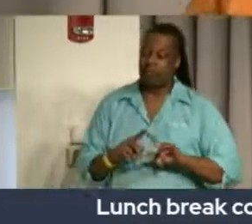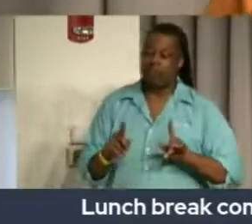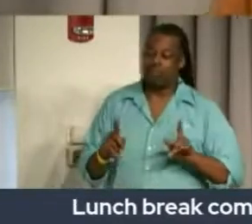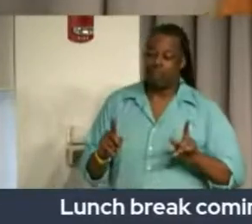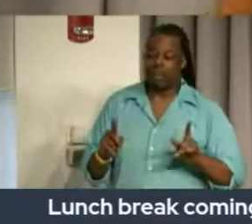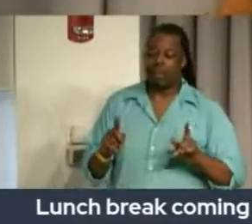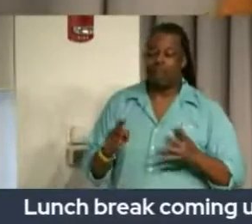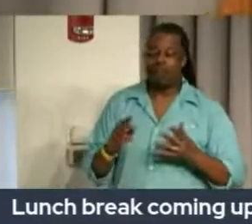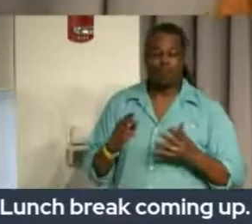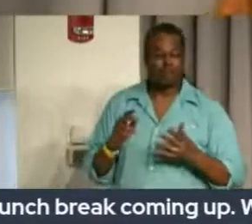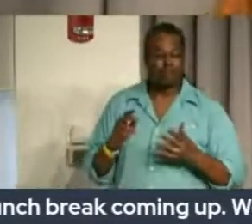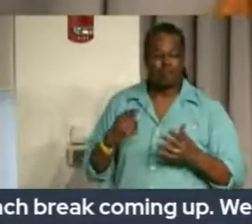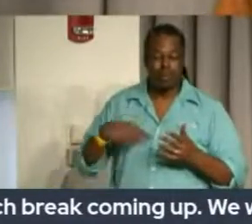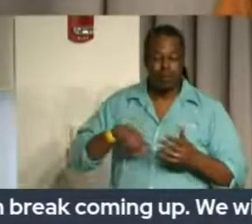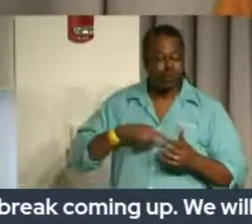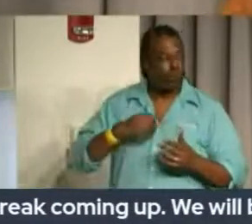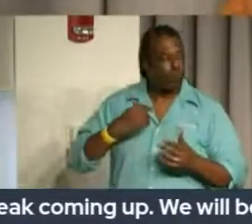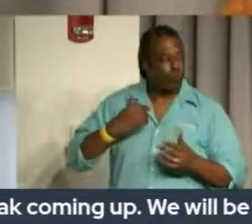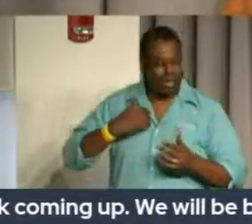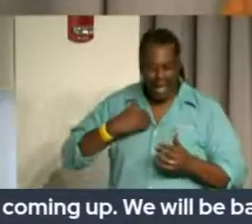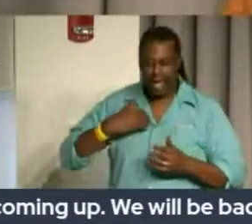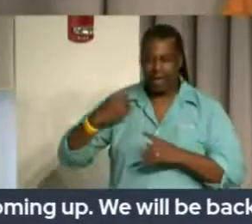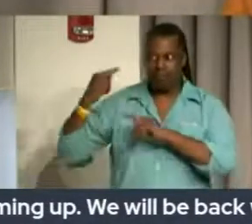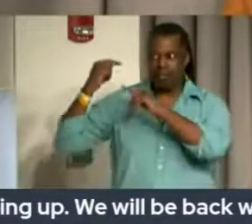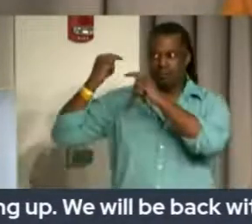We have that traditional knowledge.